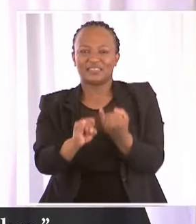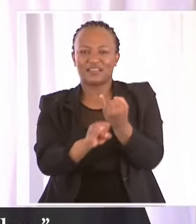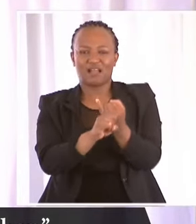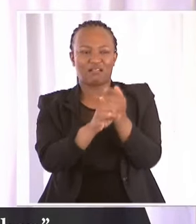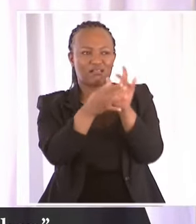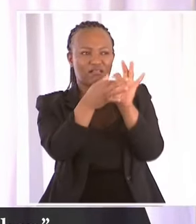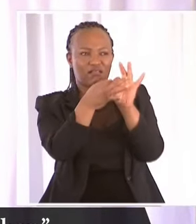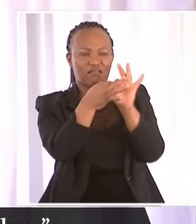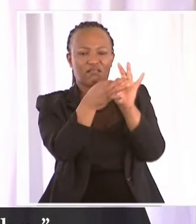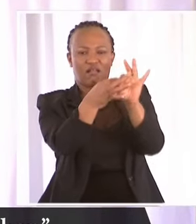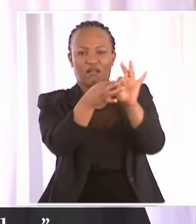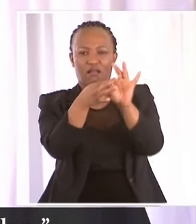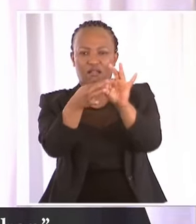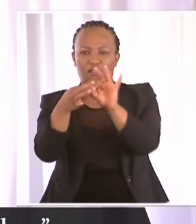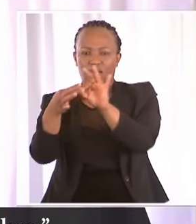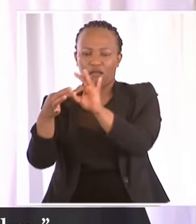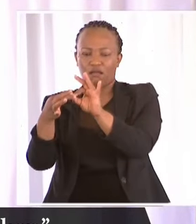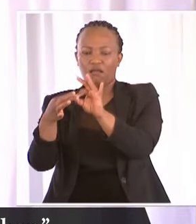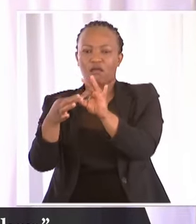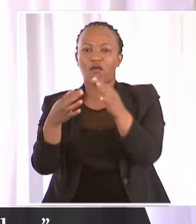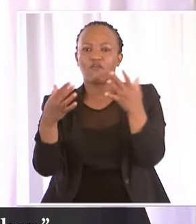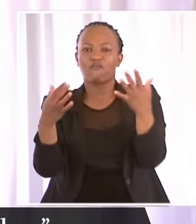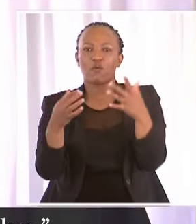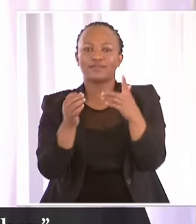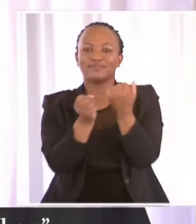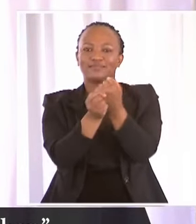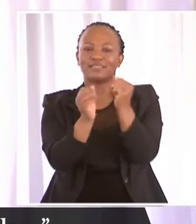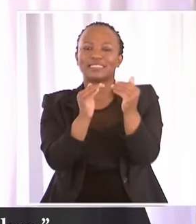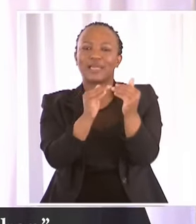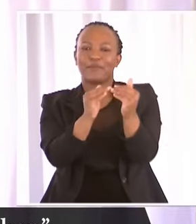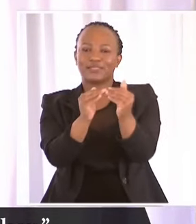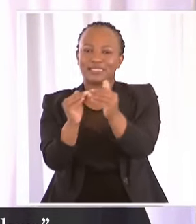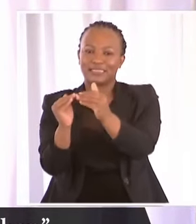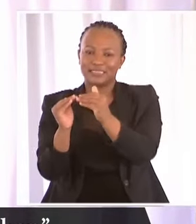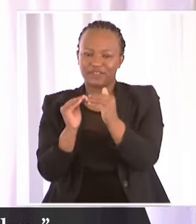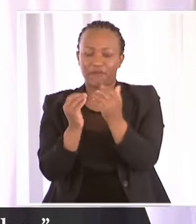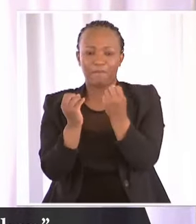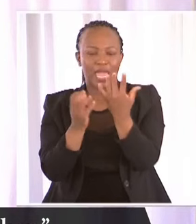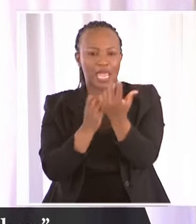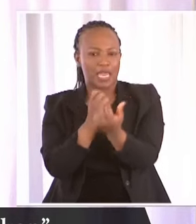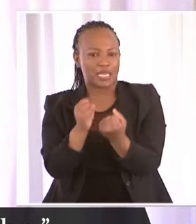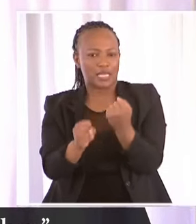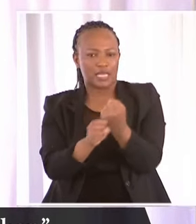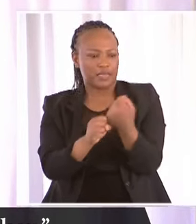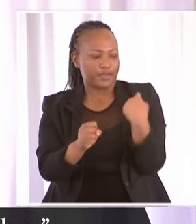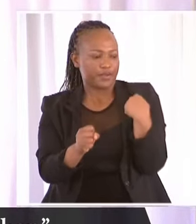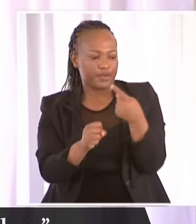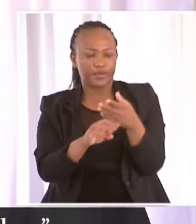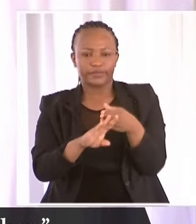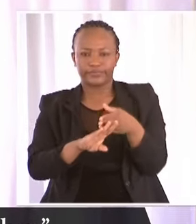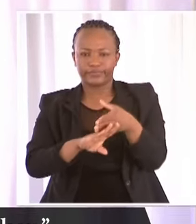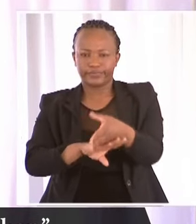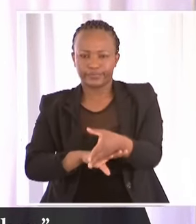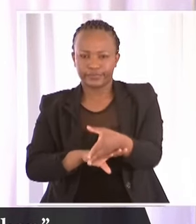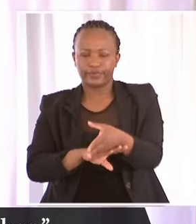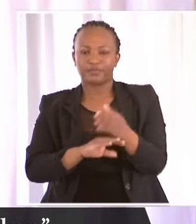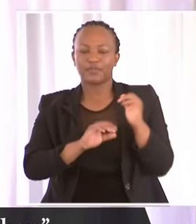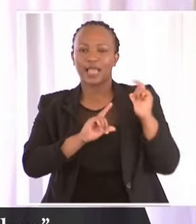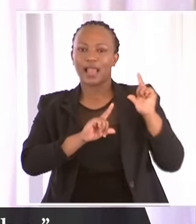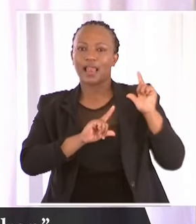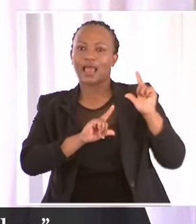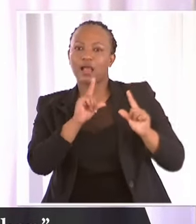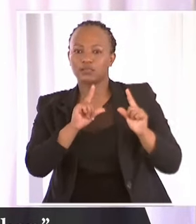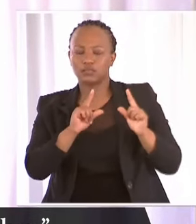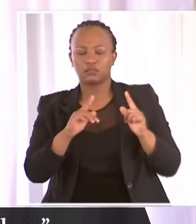arena in the formative years of our democracy. In this regard, his legacy is